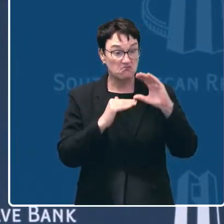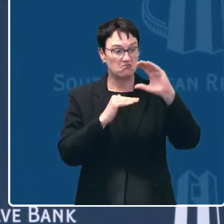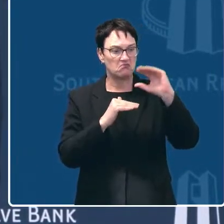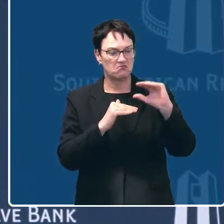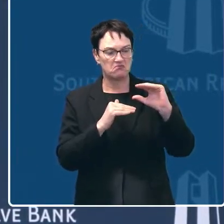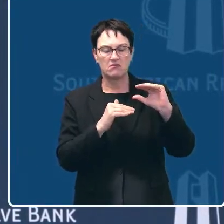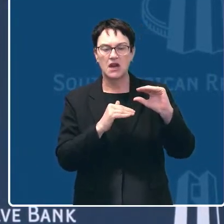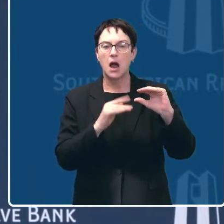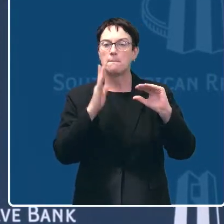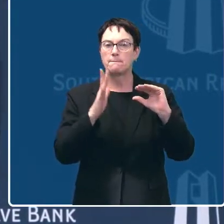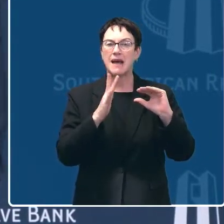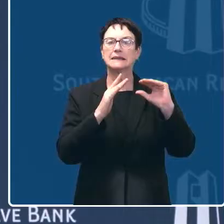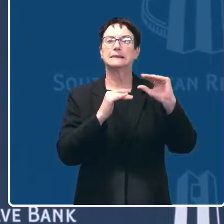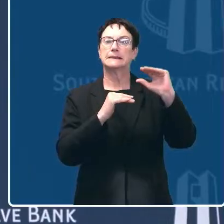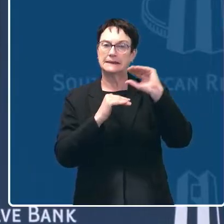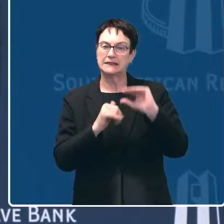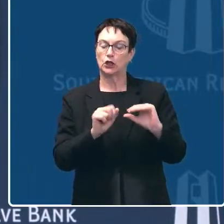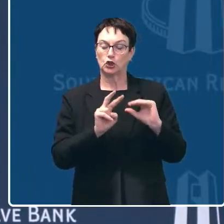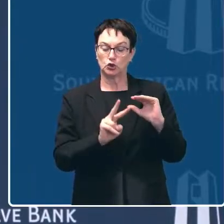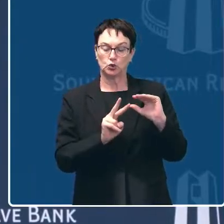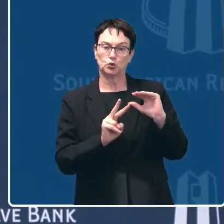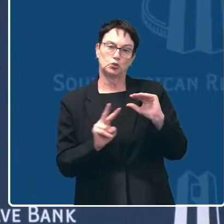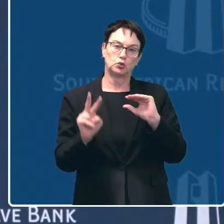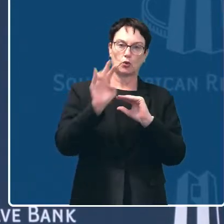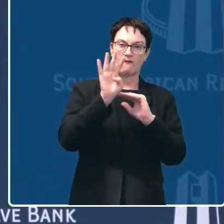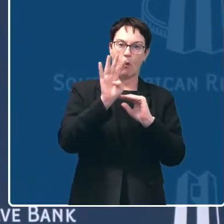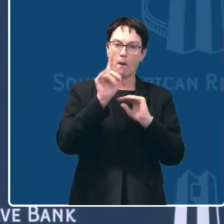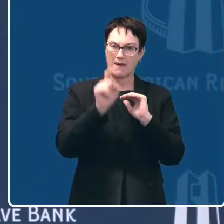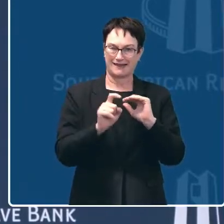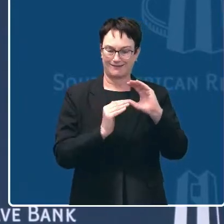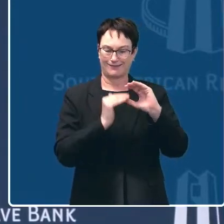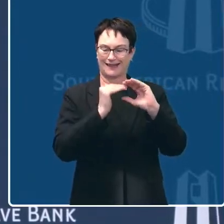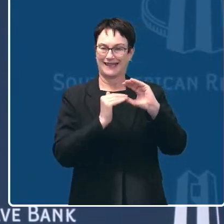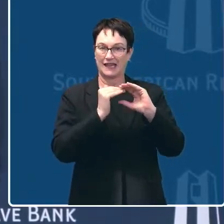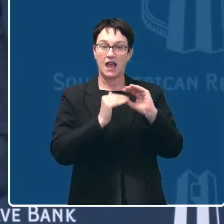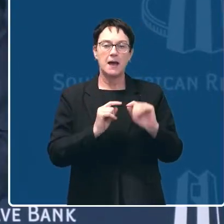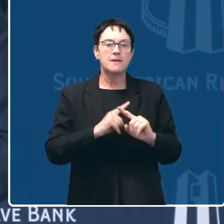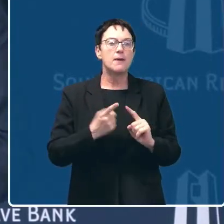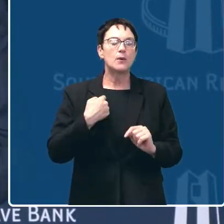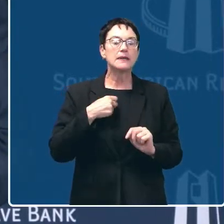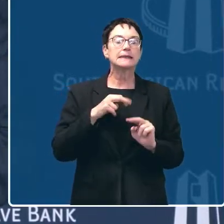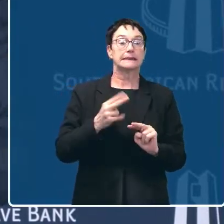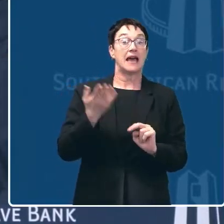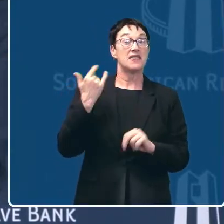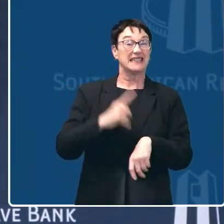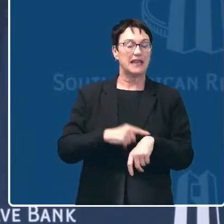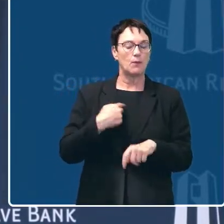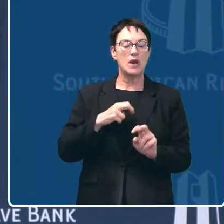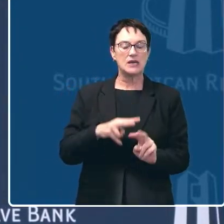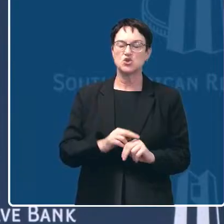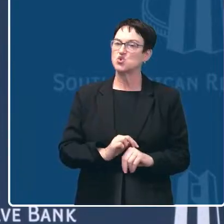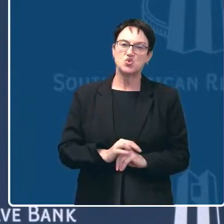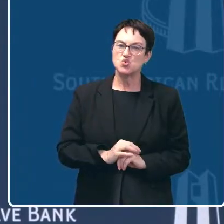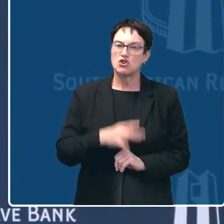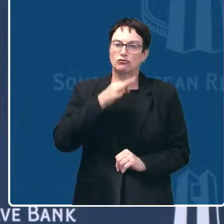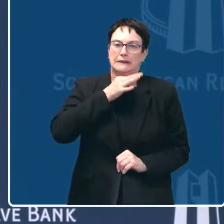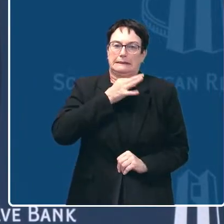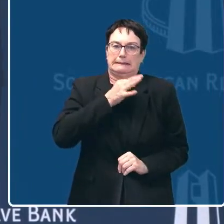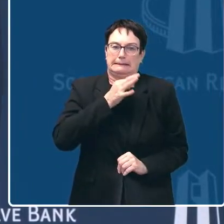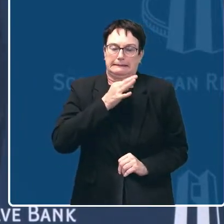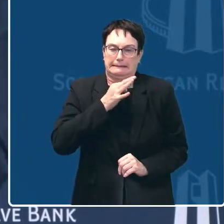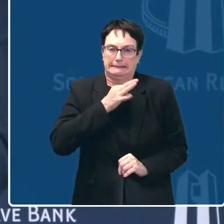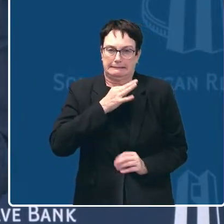considered too risky to announce the 2 to 4 at that time, and 3 to 5 got